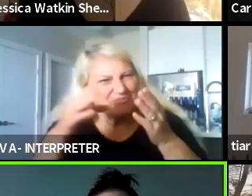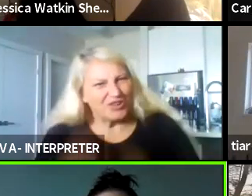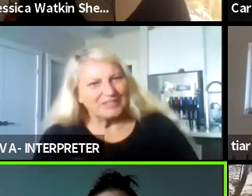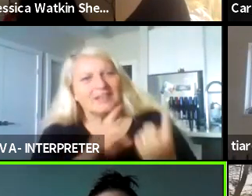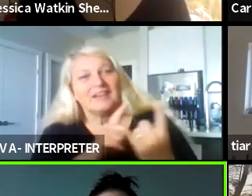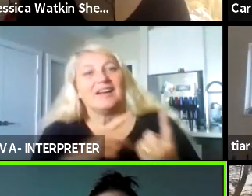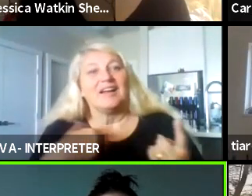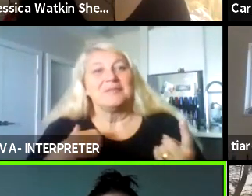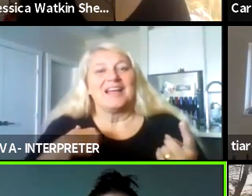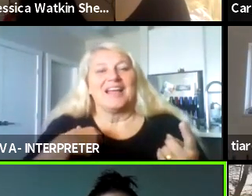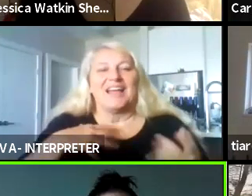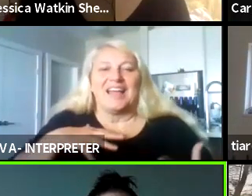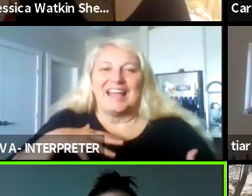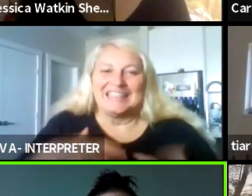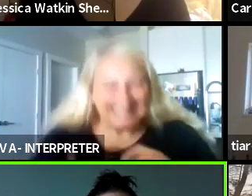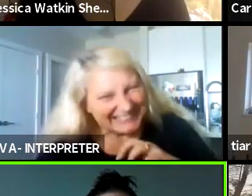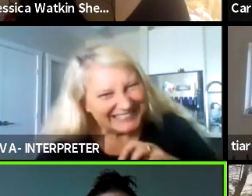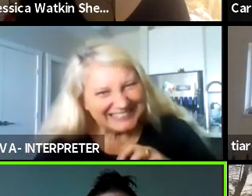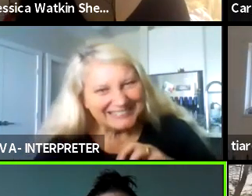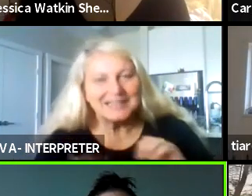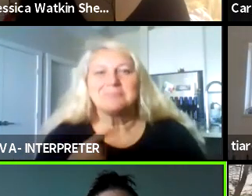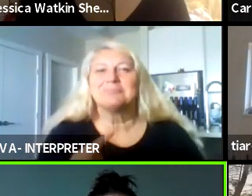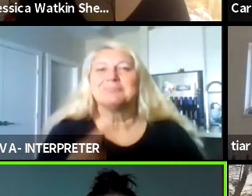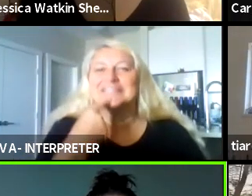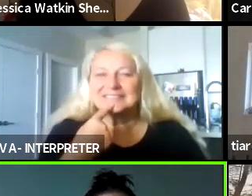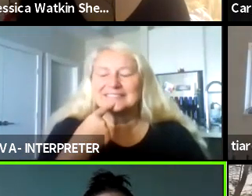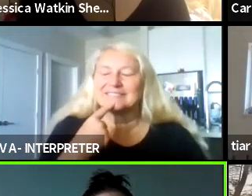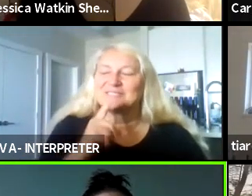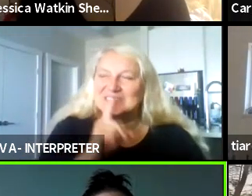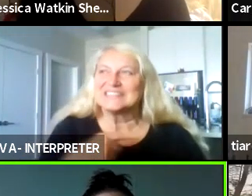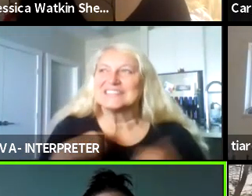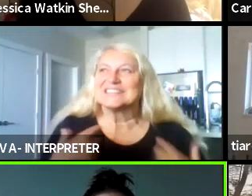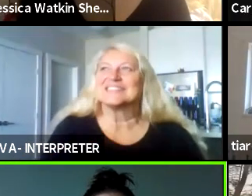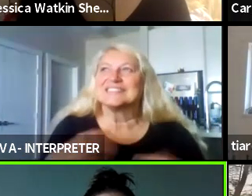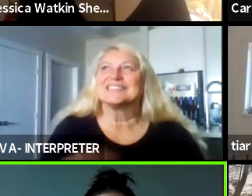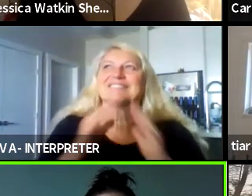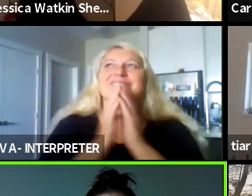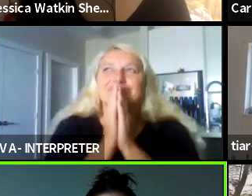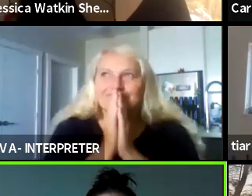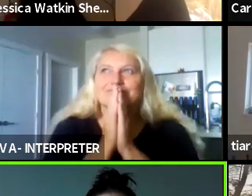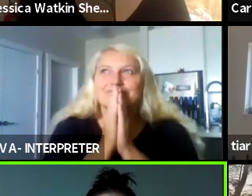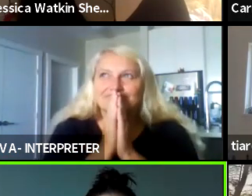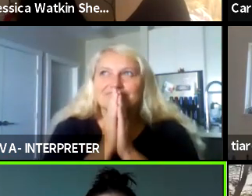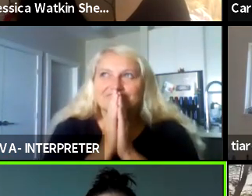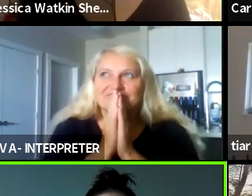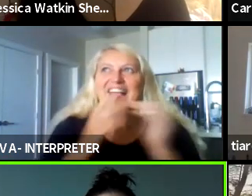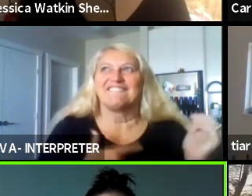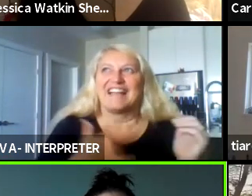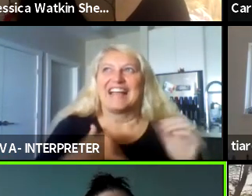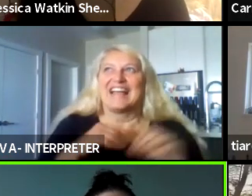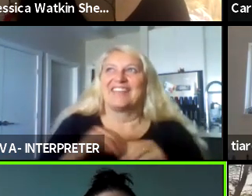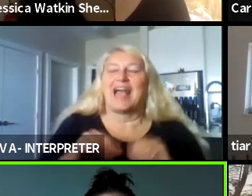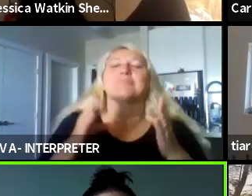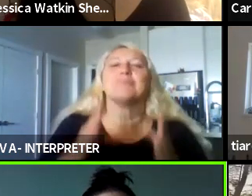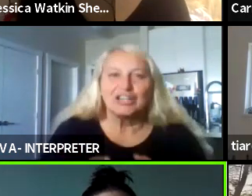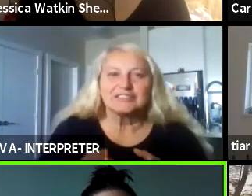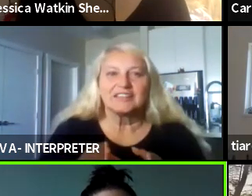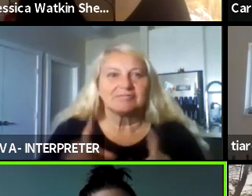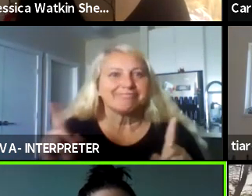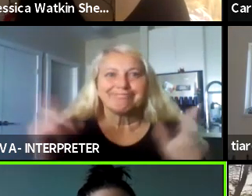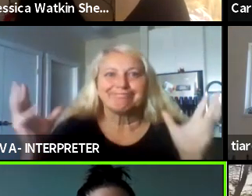am missing, I'm really feeling the loss of that in-person convening, but